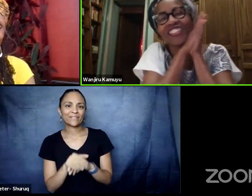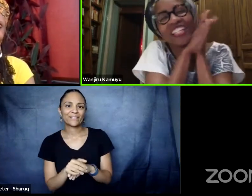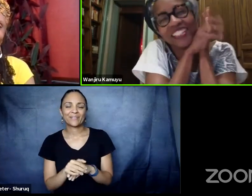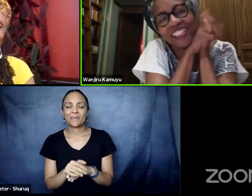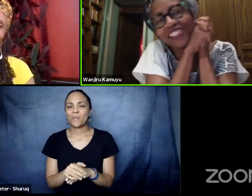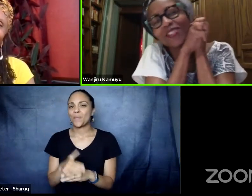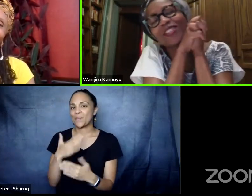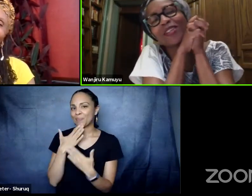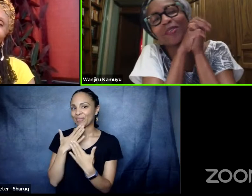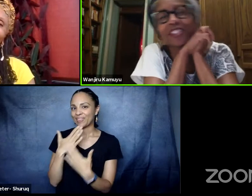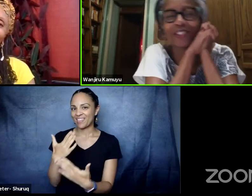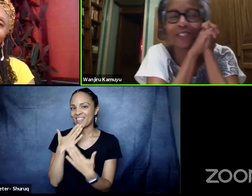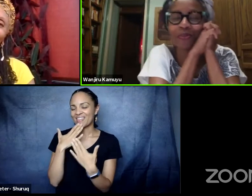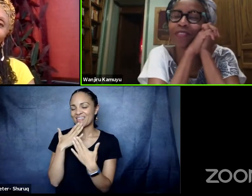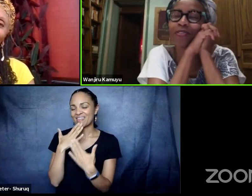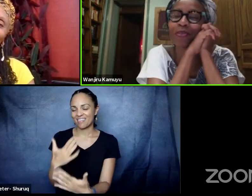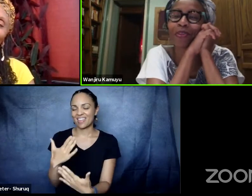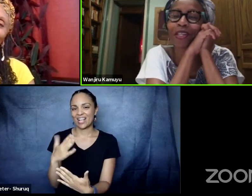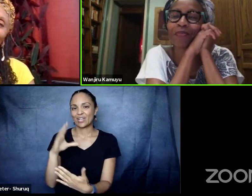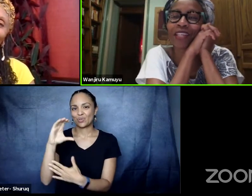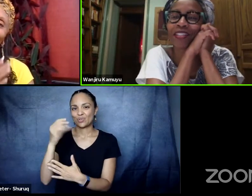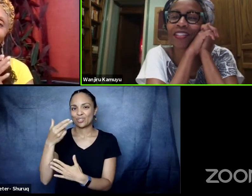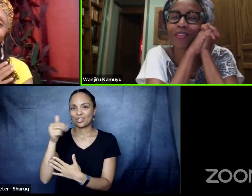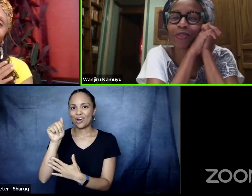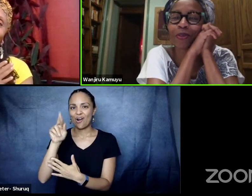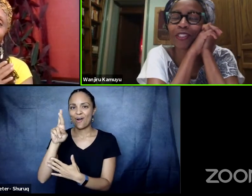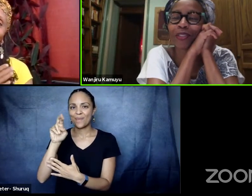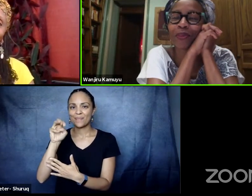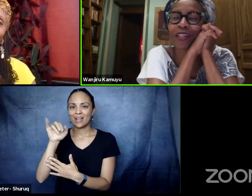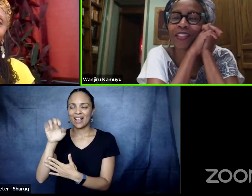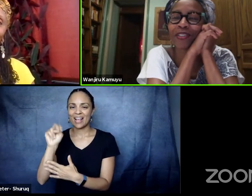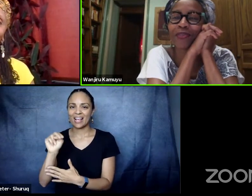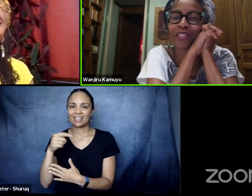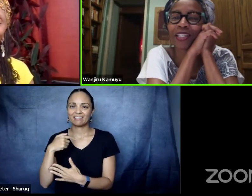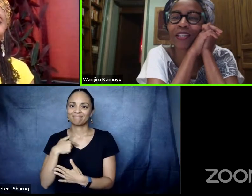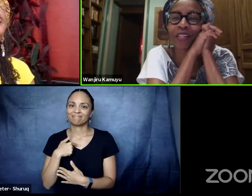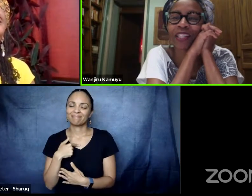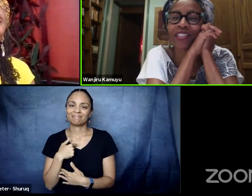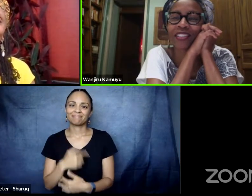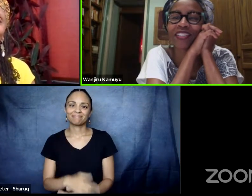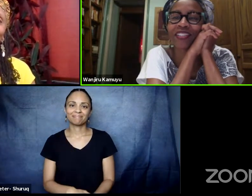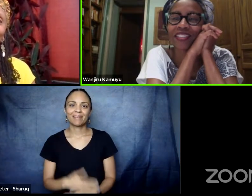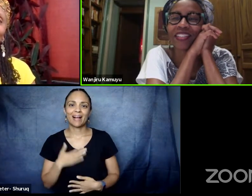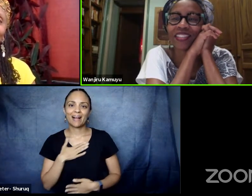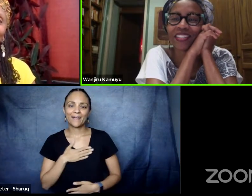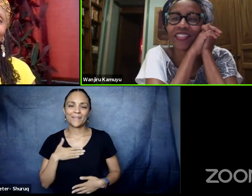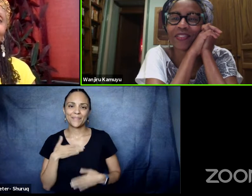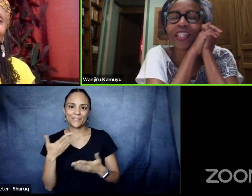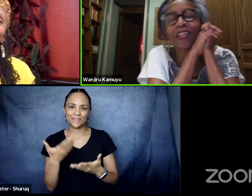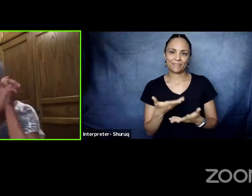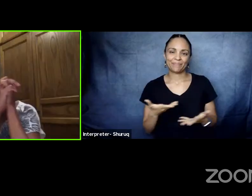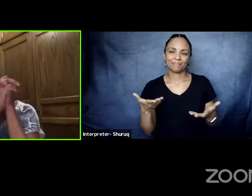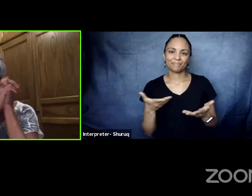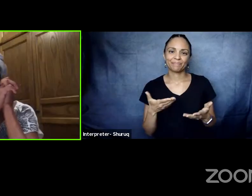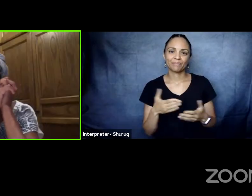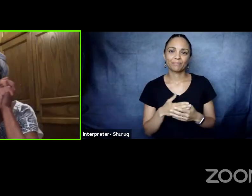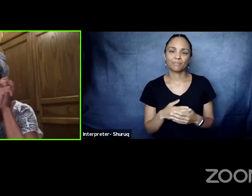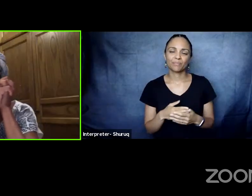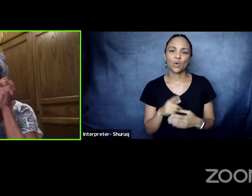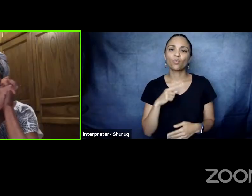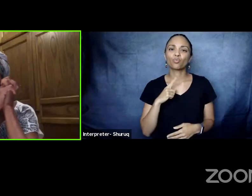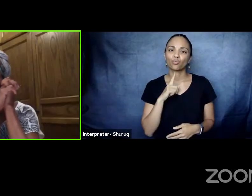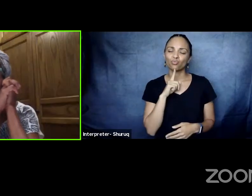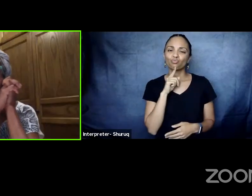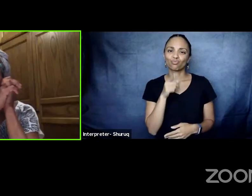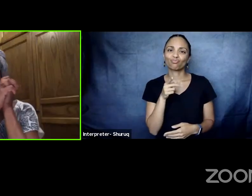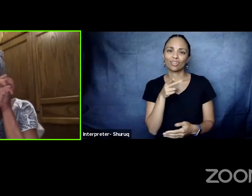you. Thank you so much, Charmaine, for bringing me into the fold as well. It's really a pleasure. Really an honor and a pleasure.